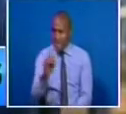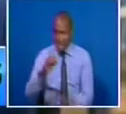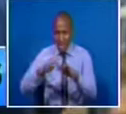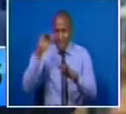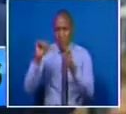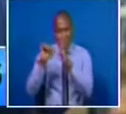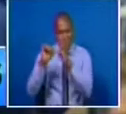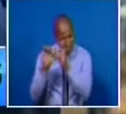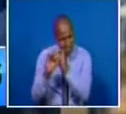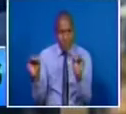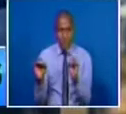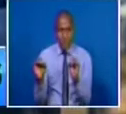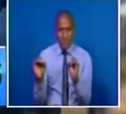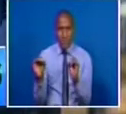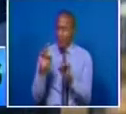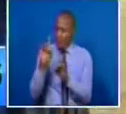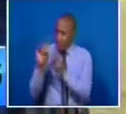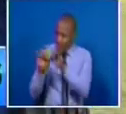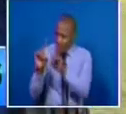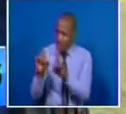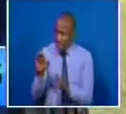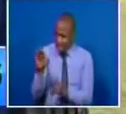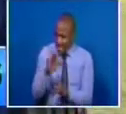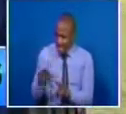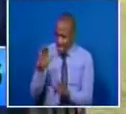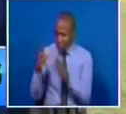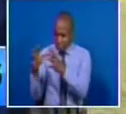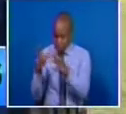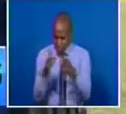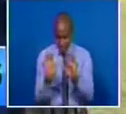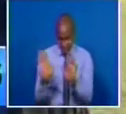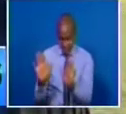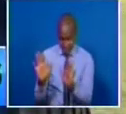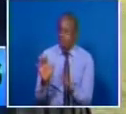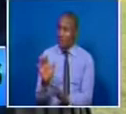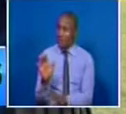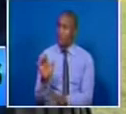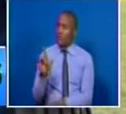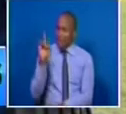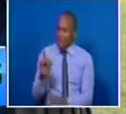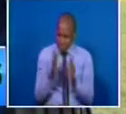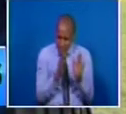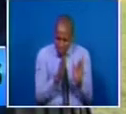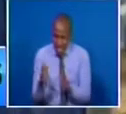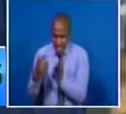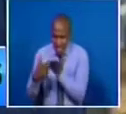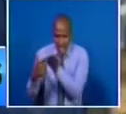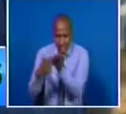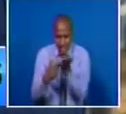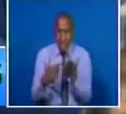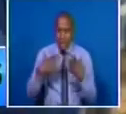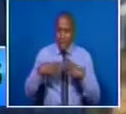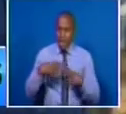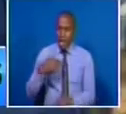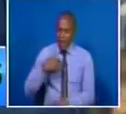never mind, you know, the question about the polls. Right. You still have to organize a debate in a way that people